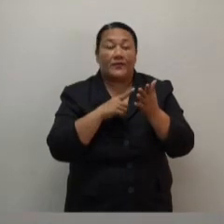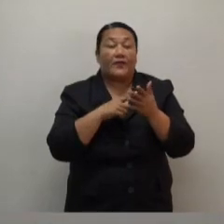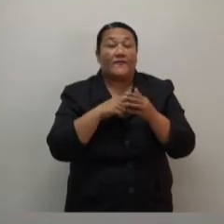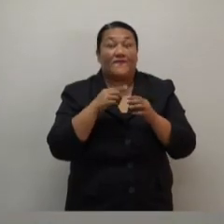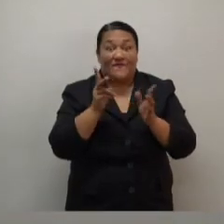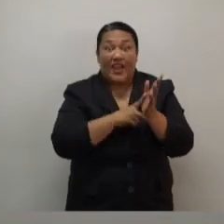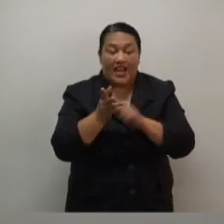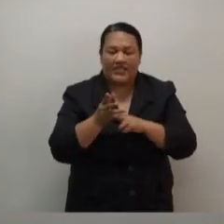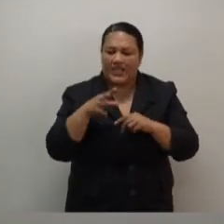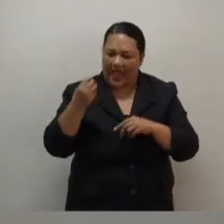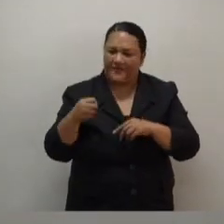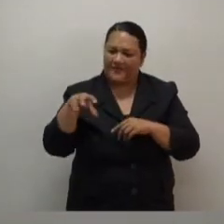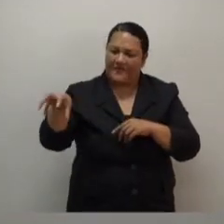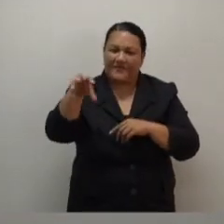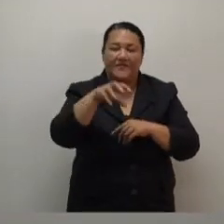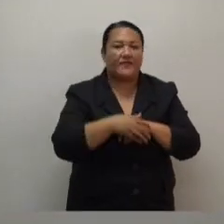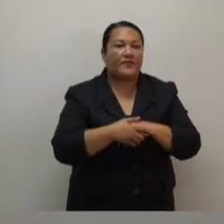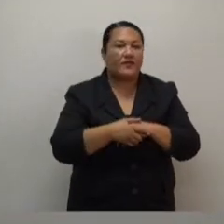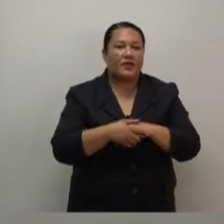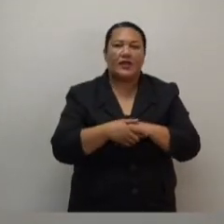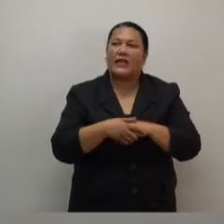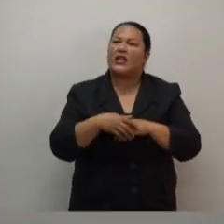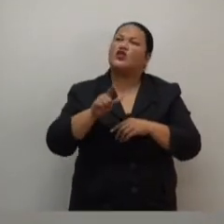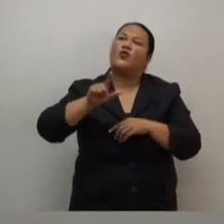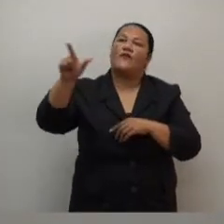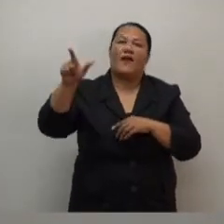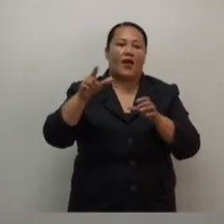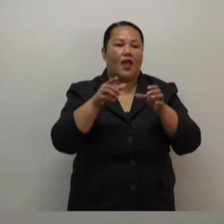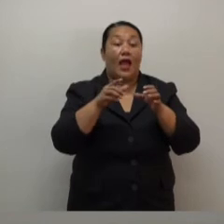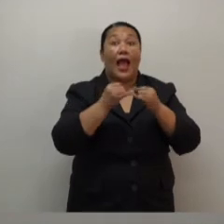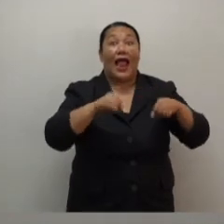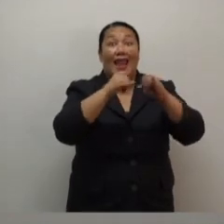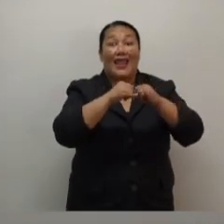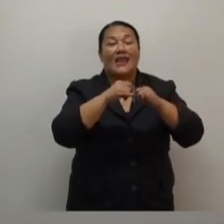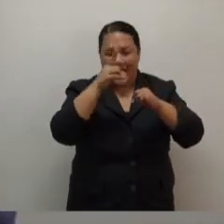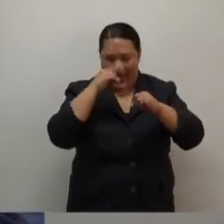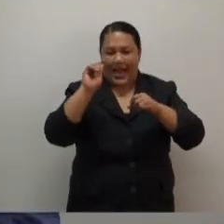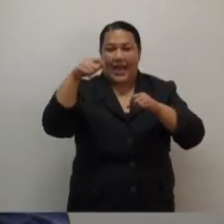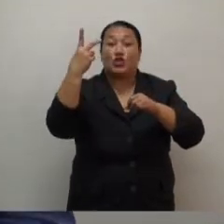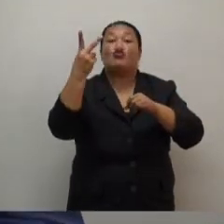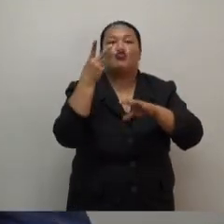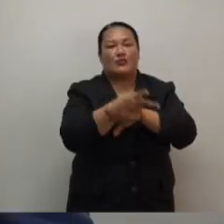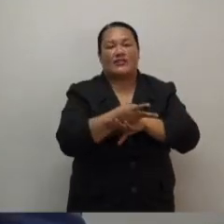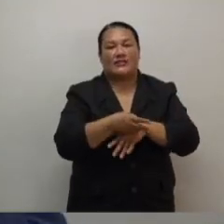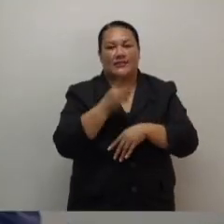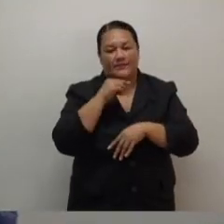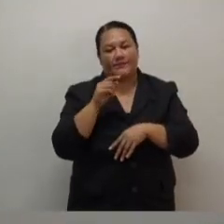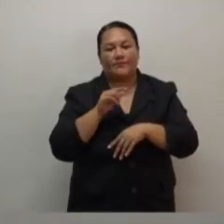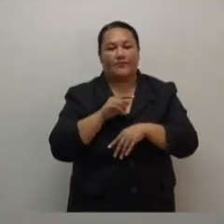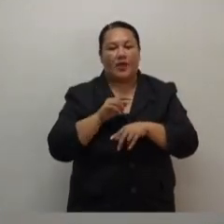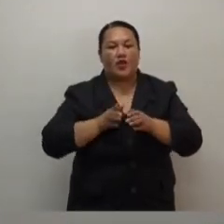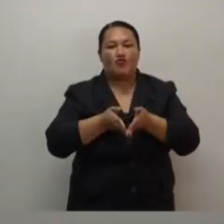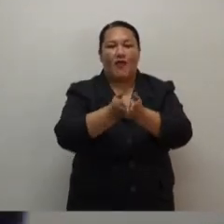as we speak. And of course, as I mentioned, the outer islands in the next few weeks. They've also made, they reached out to business houses, so